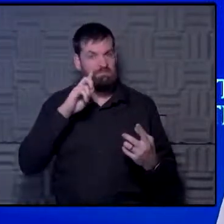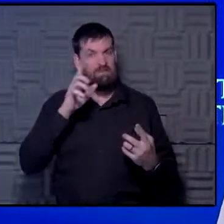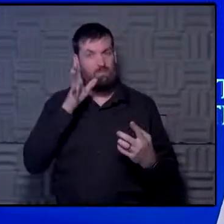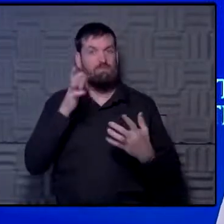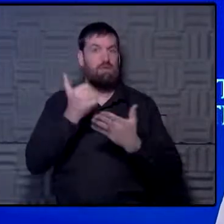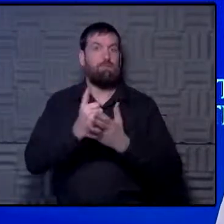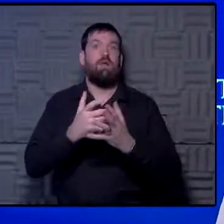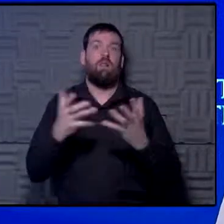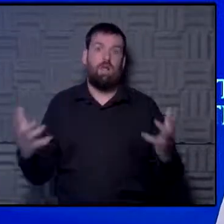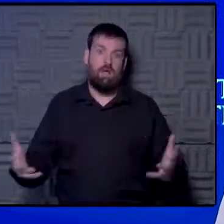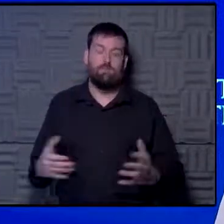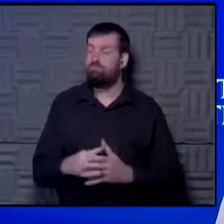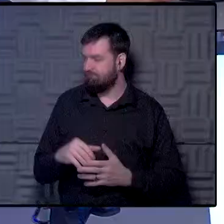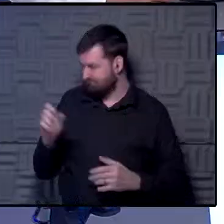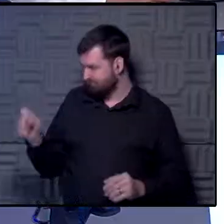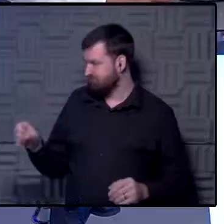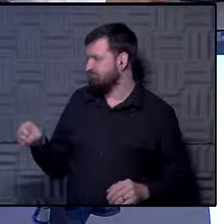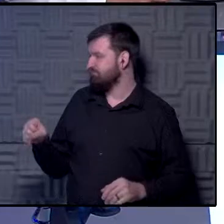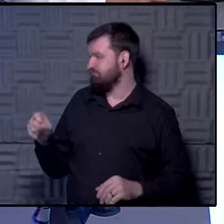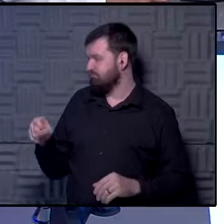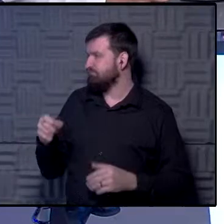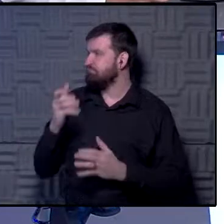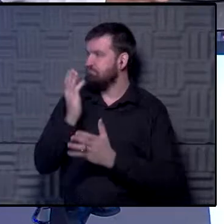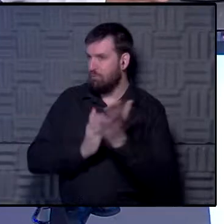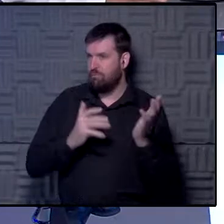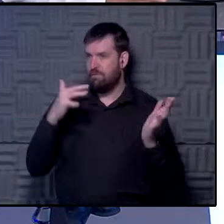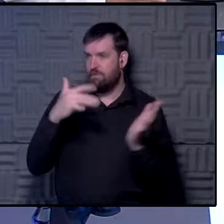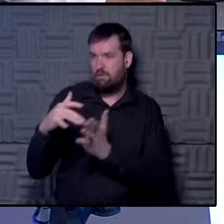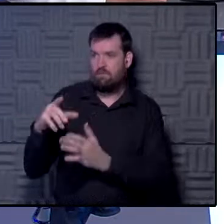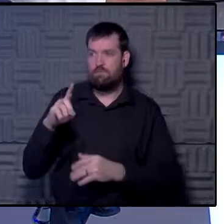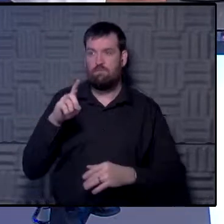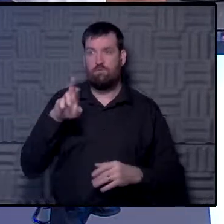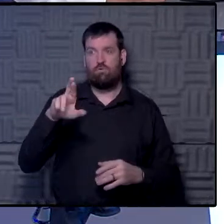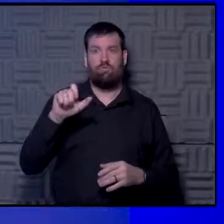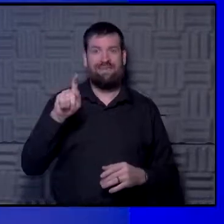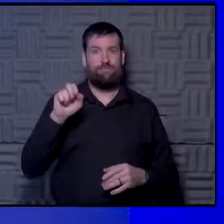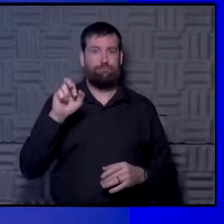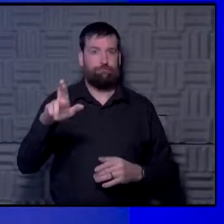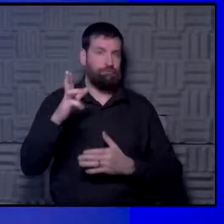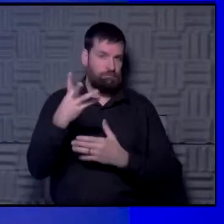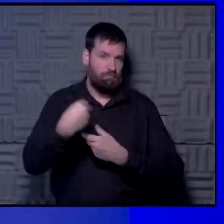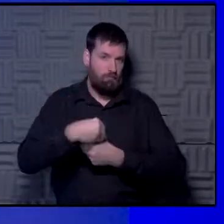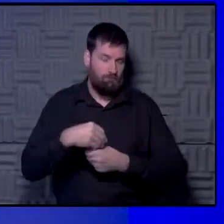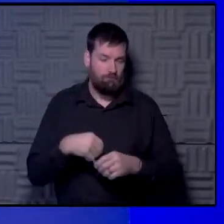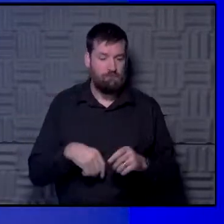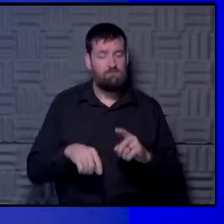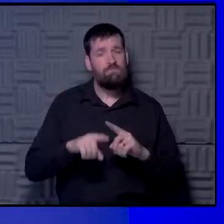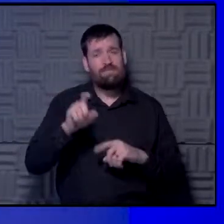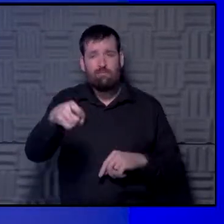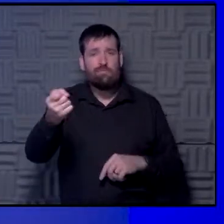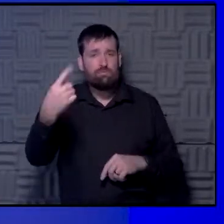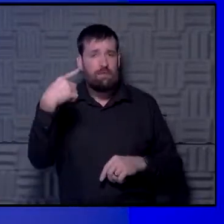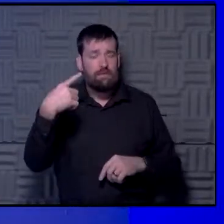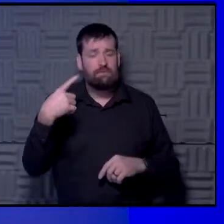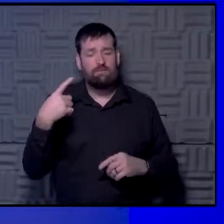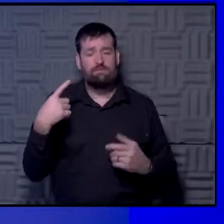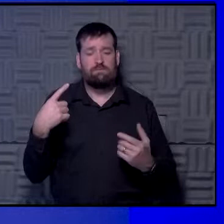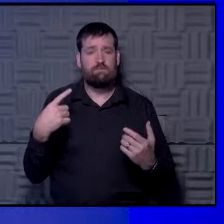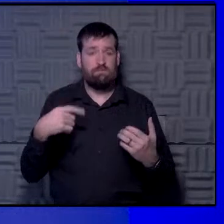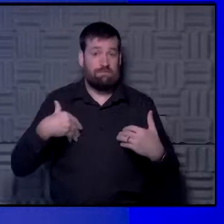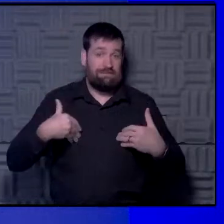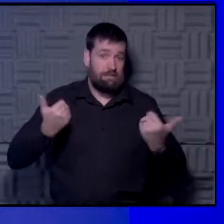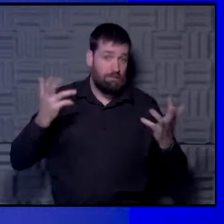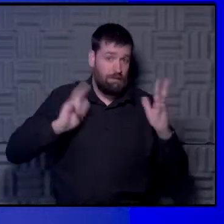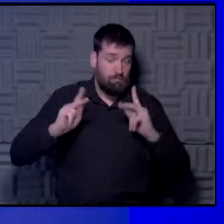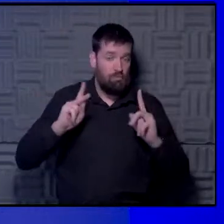help things a lot, Dana. Yeah, absolutely, and that's part of the study that Dr. Castro is a part of. Exactly. So, but we have to understand too that the young